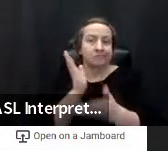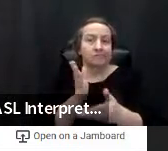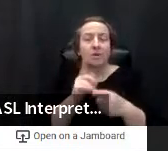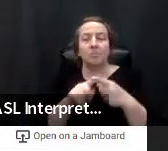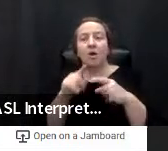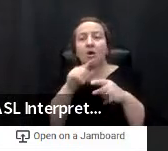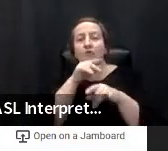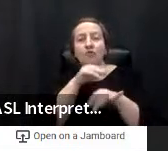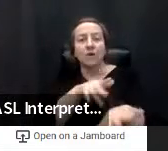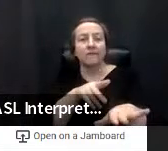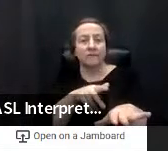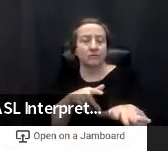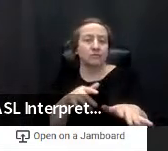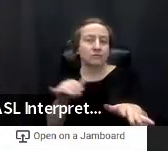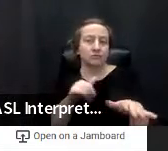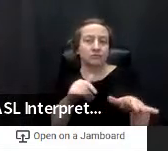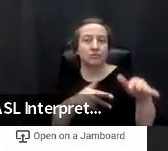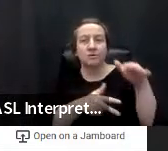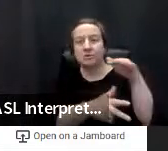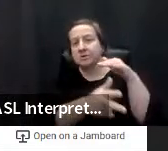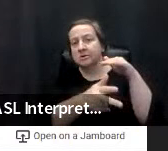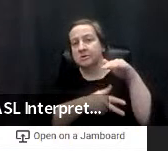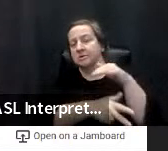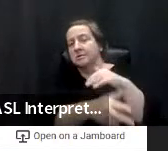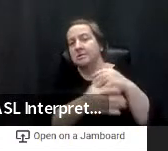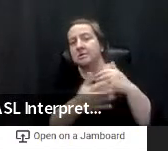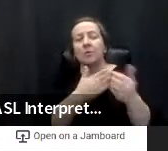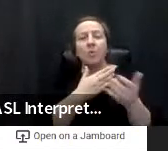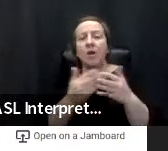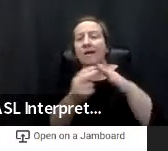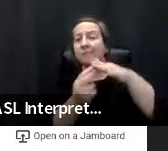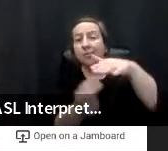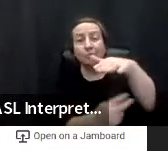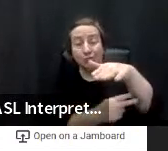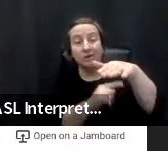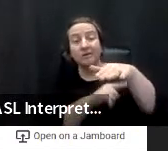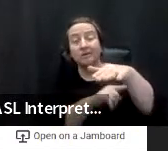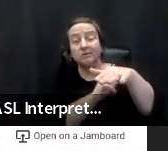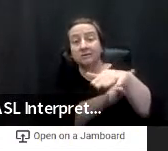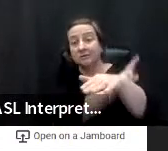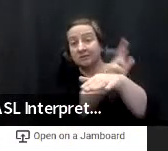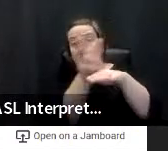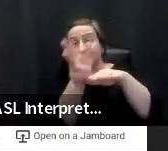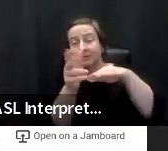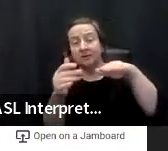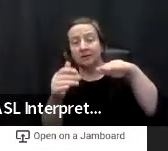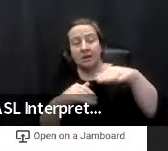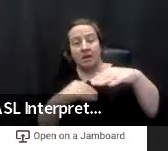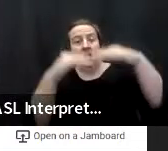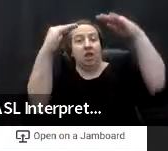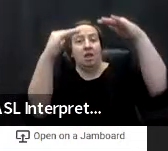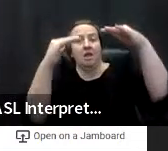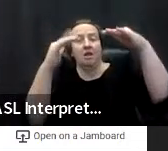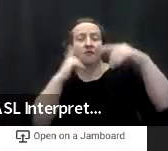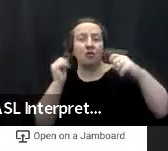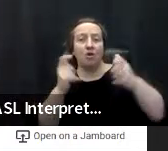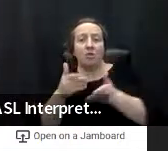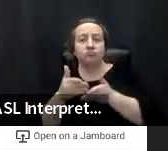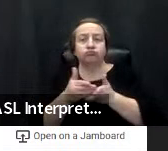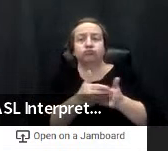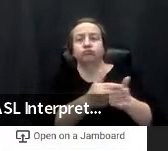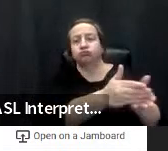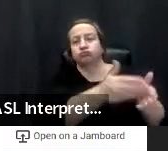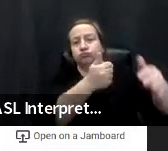well. Want to make sure that whatever bridge is built, that it's high enough for all vessels to